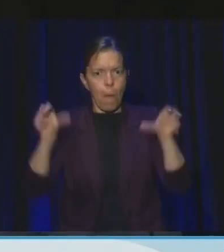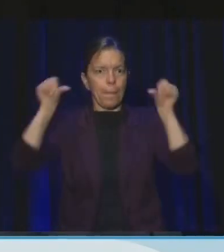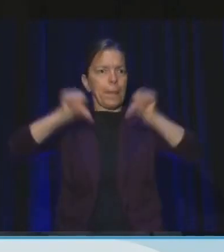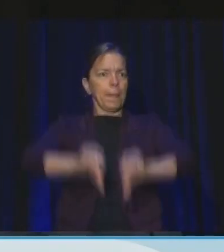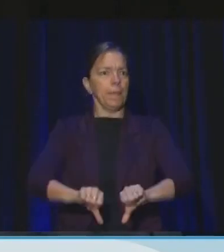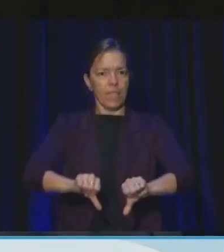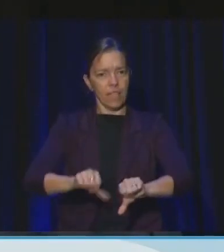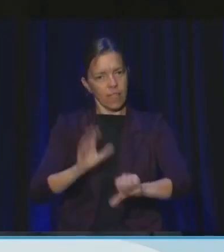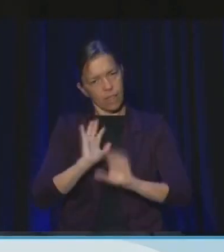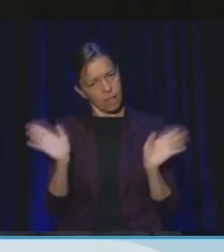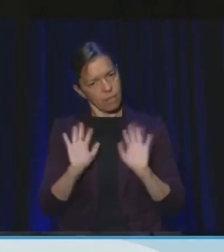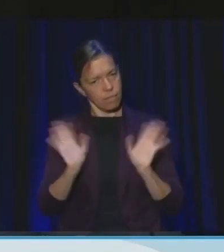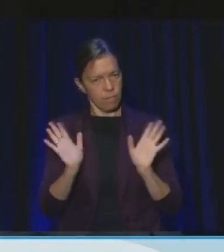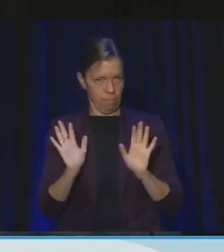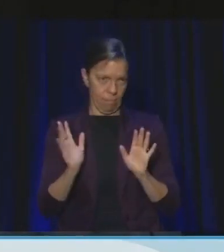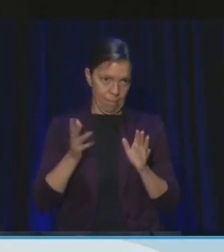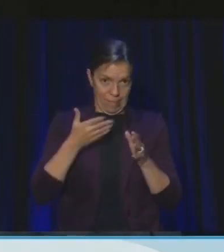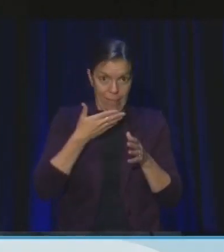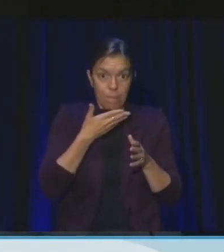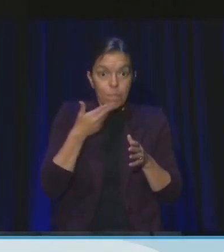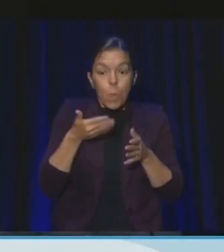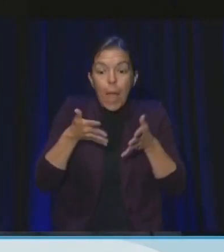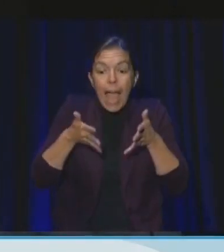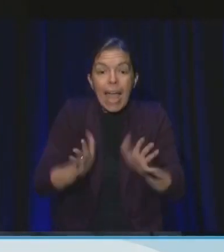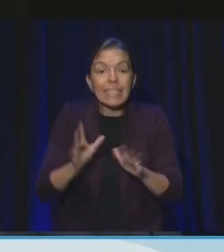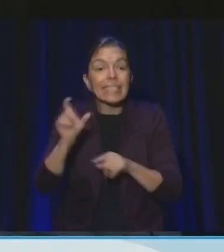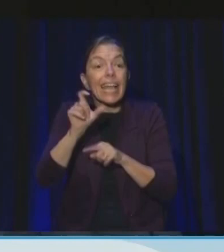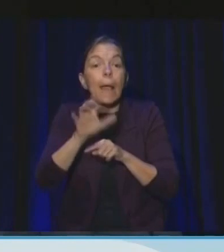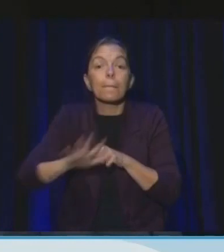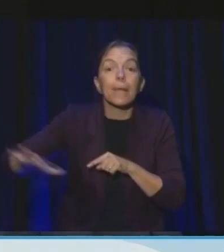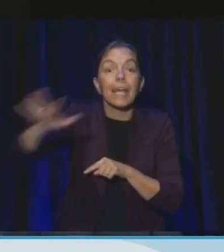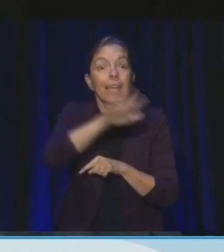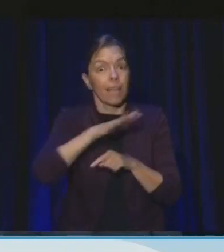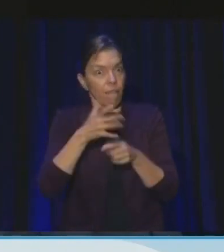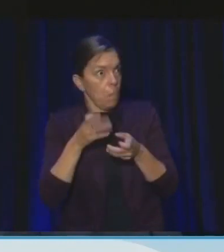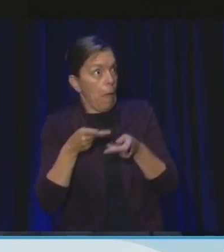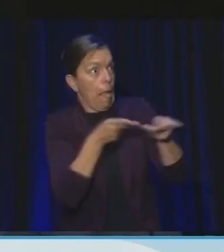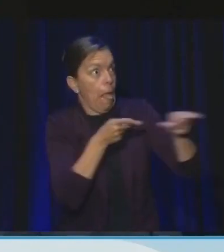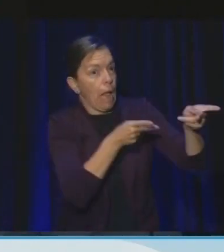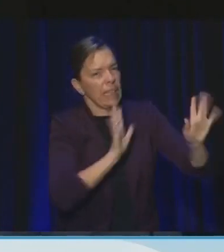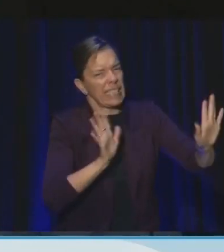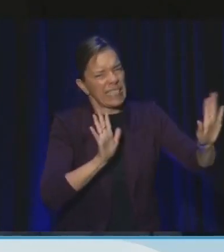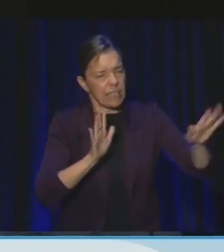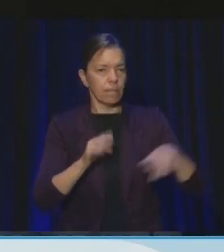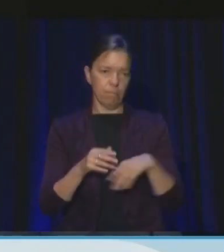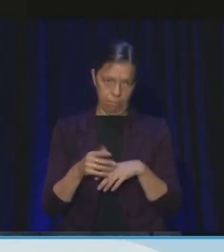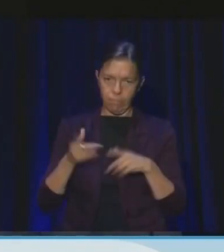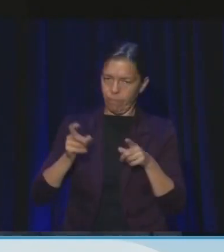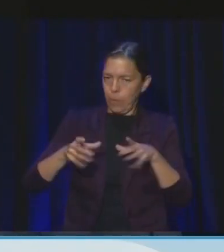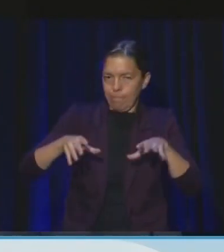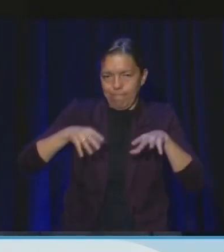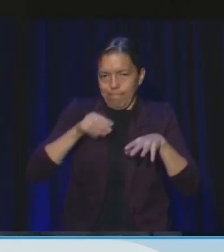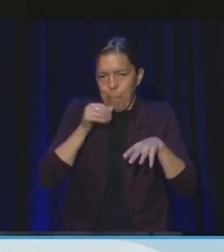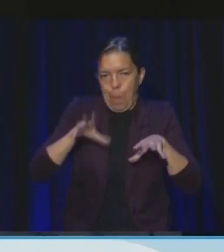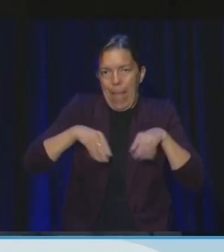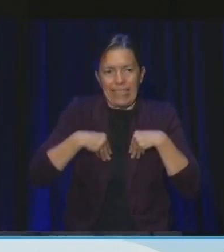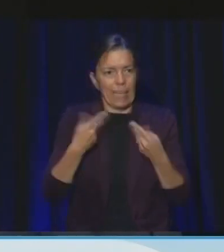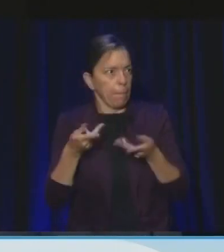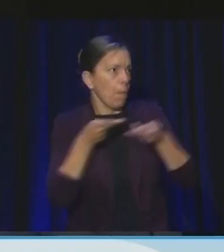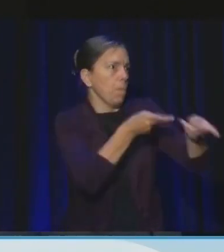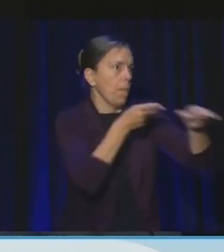in the next few weeks. So, we can't accept that there are workers who put vulnerable